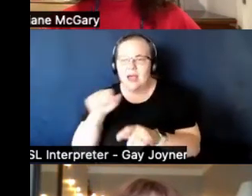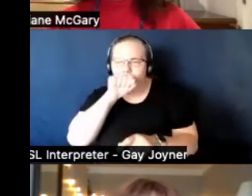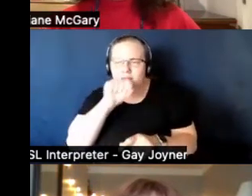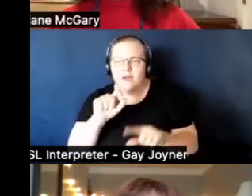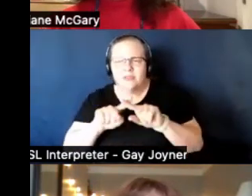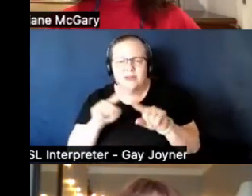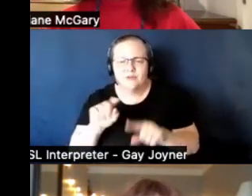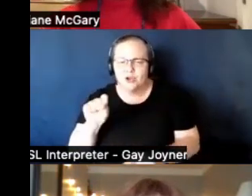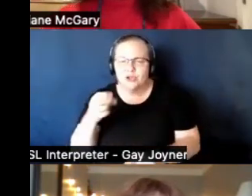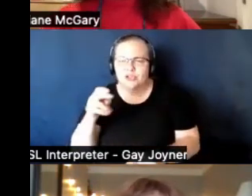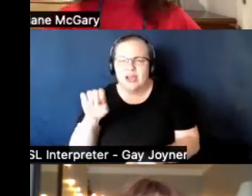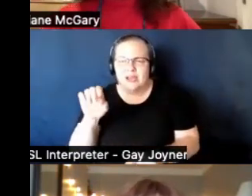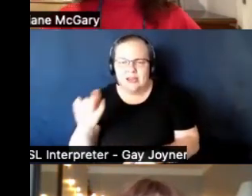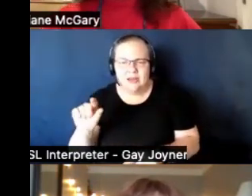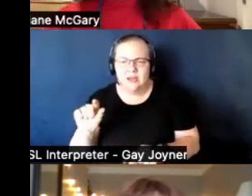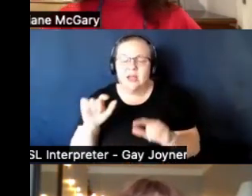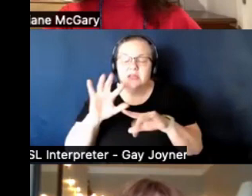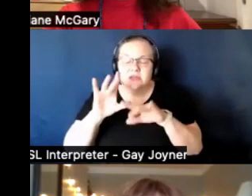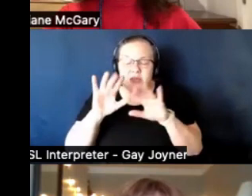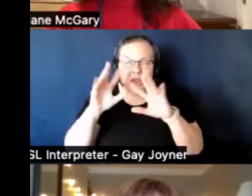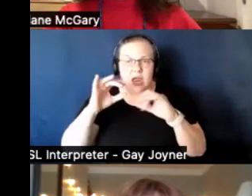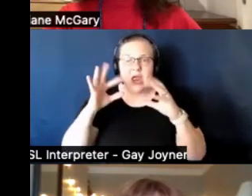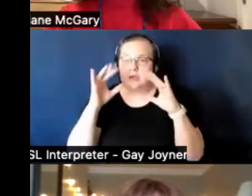just incredible. Mm.